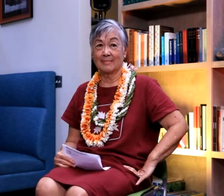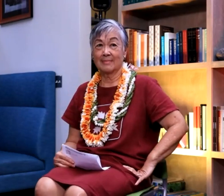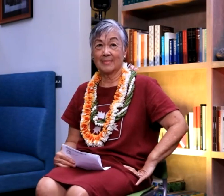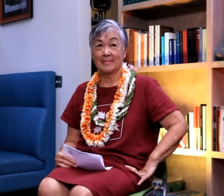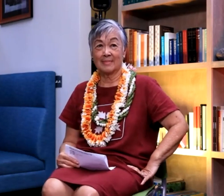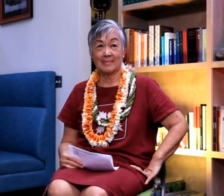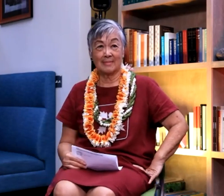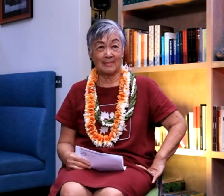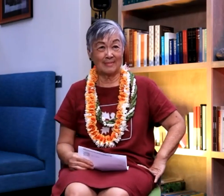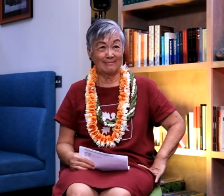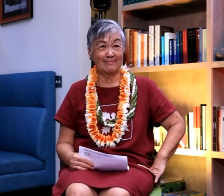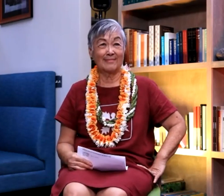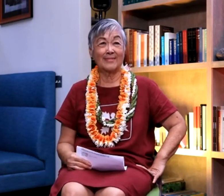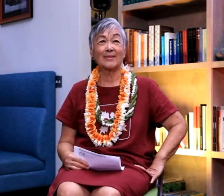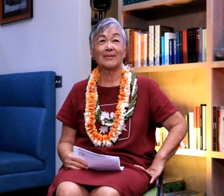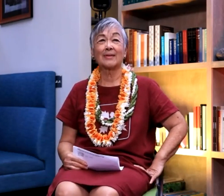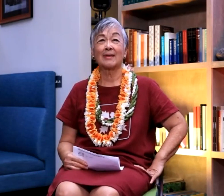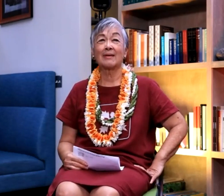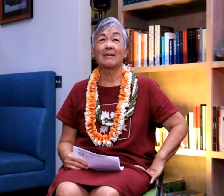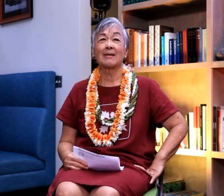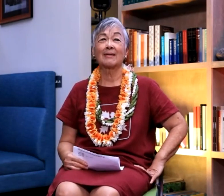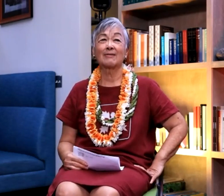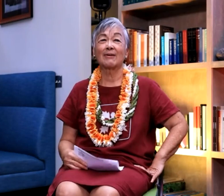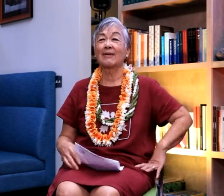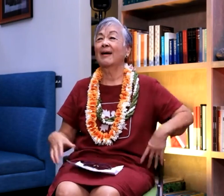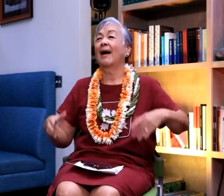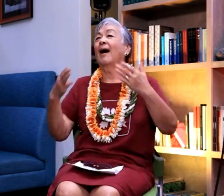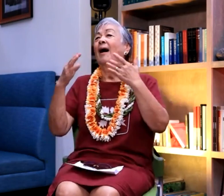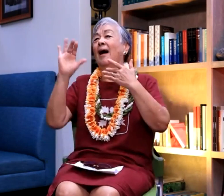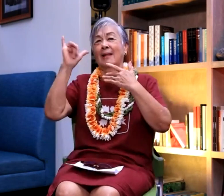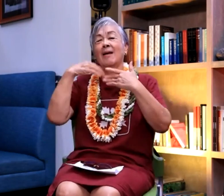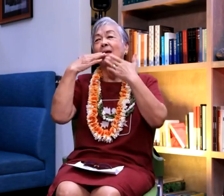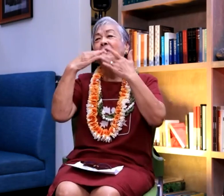just to bring awareness to everybody to that. Mahalo.